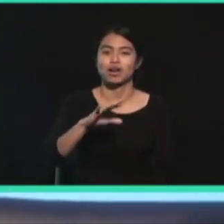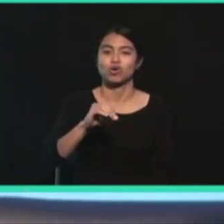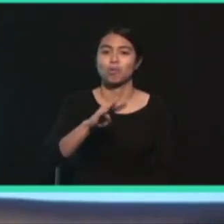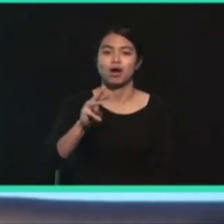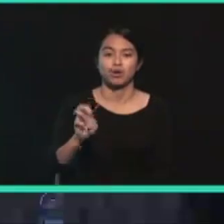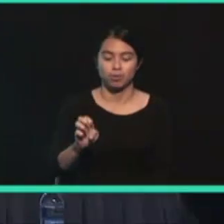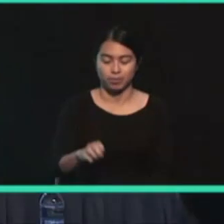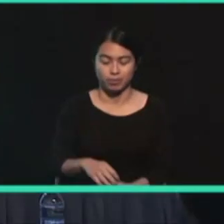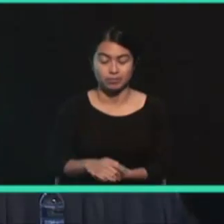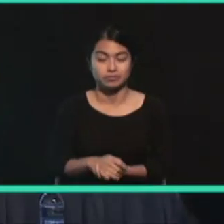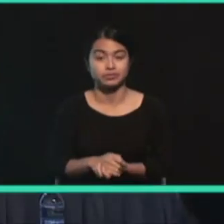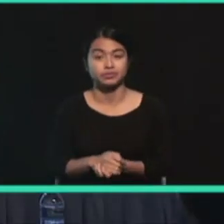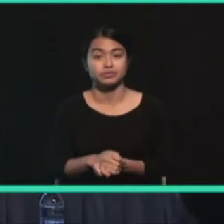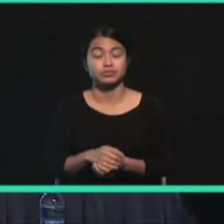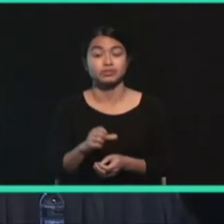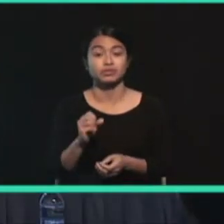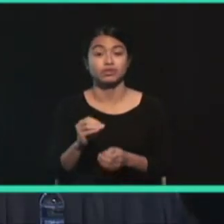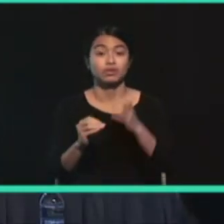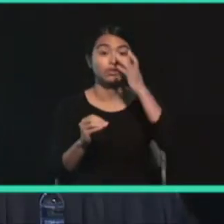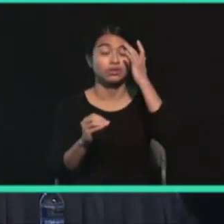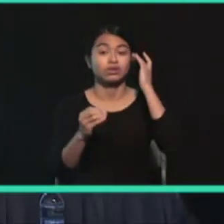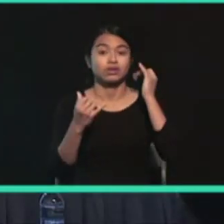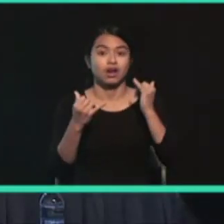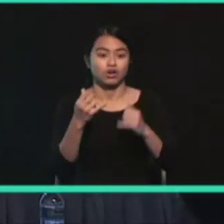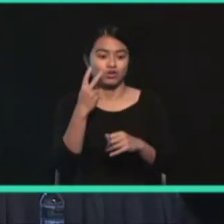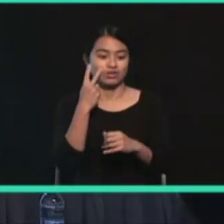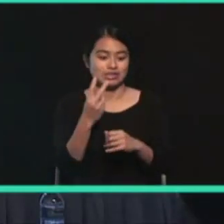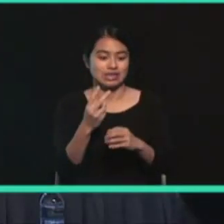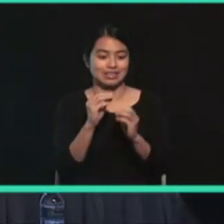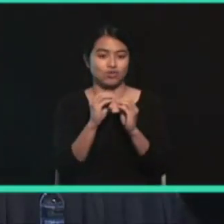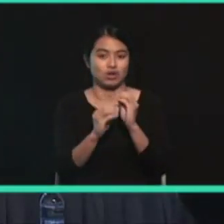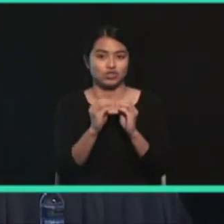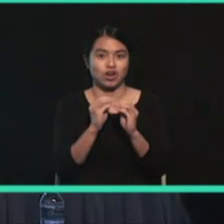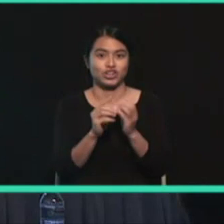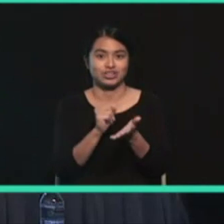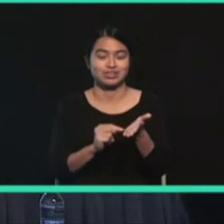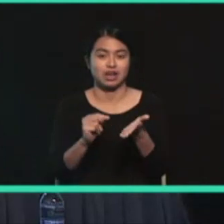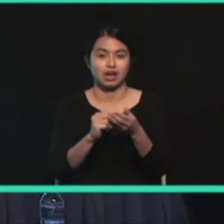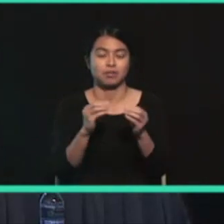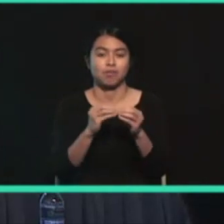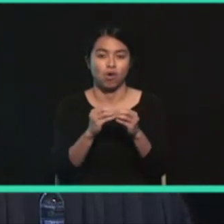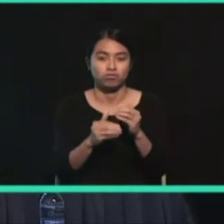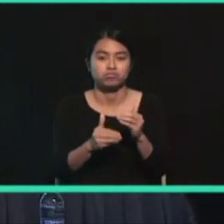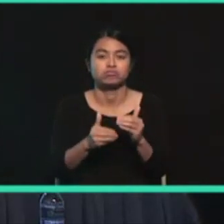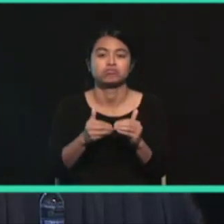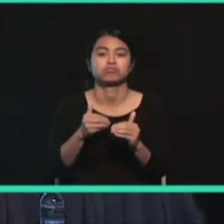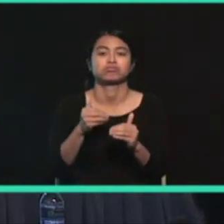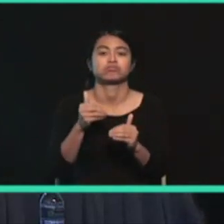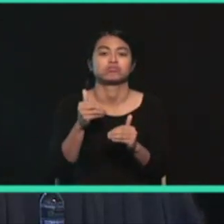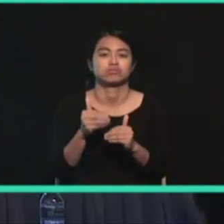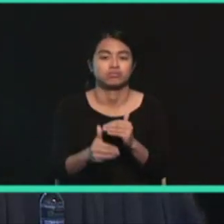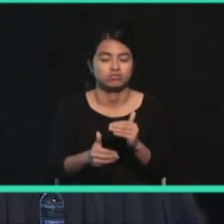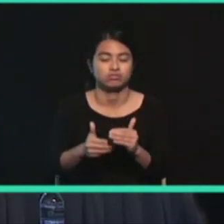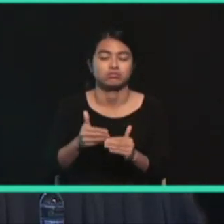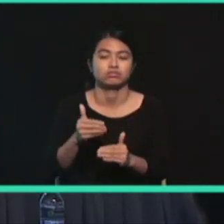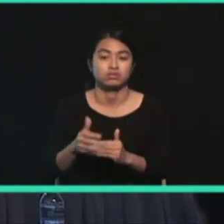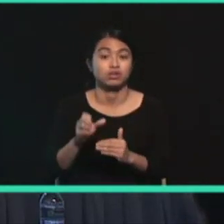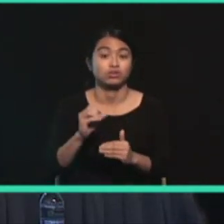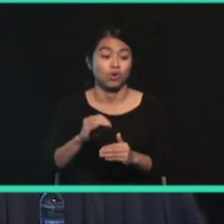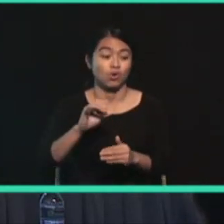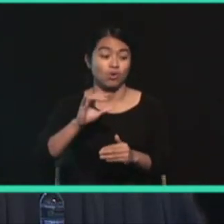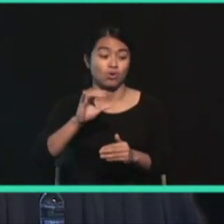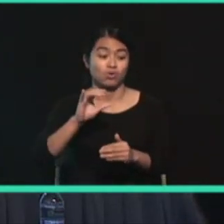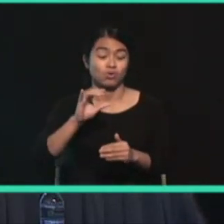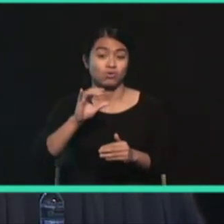sudden you see the restoration takes a lot more time and is not as good as before. So also in this case, probiotics